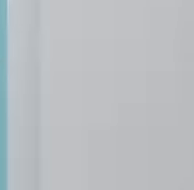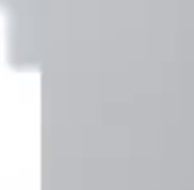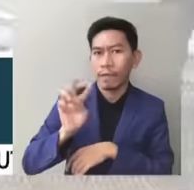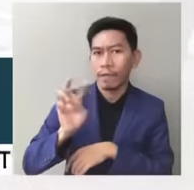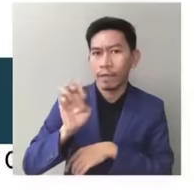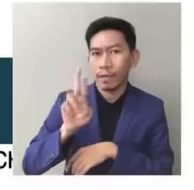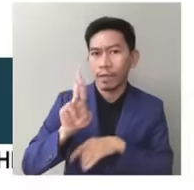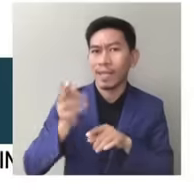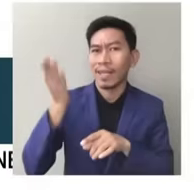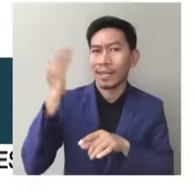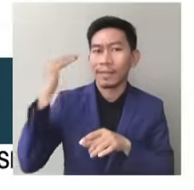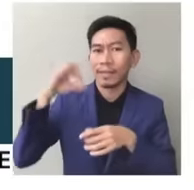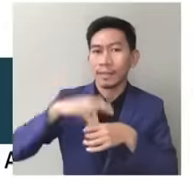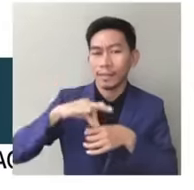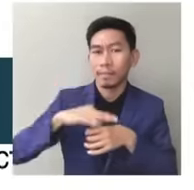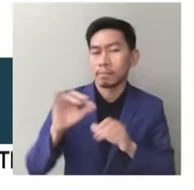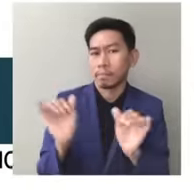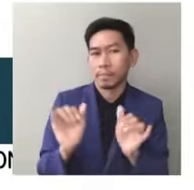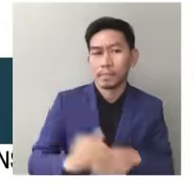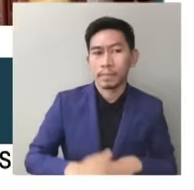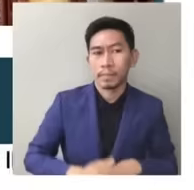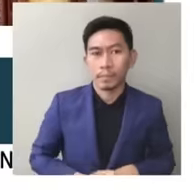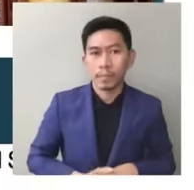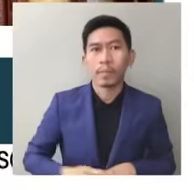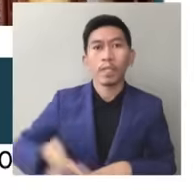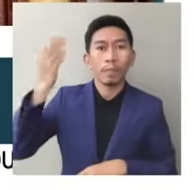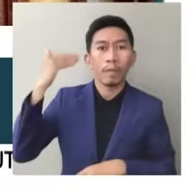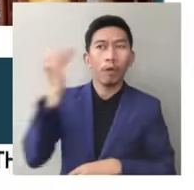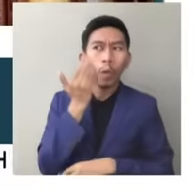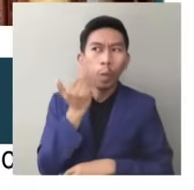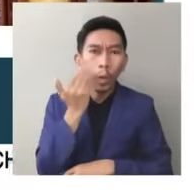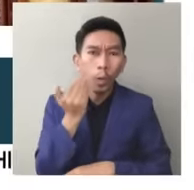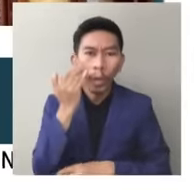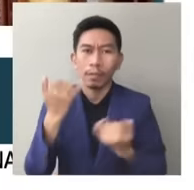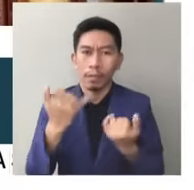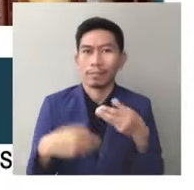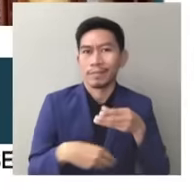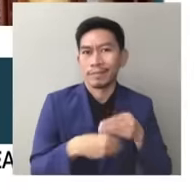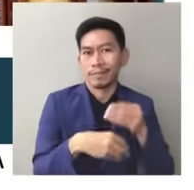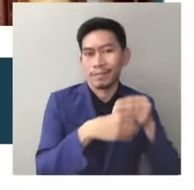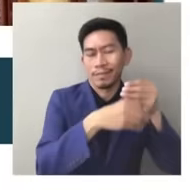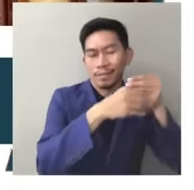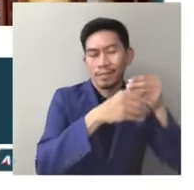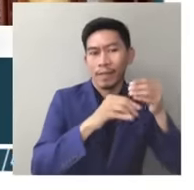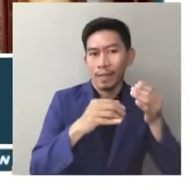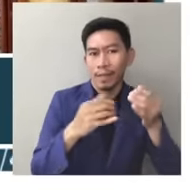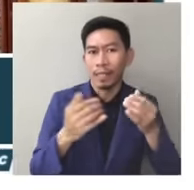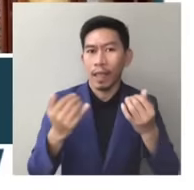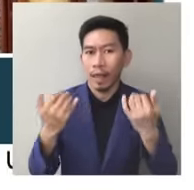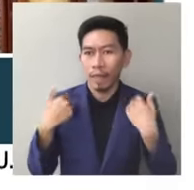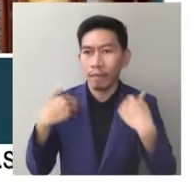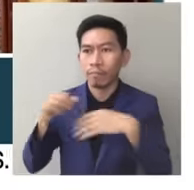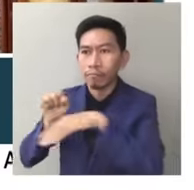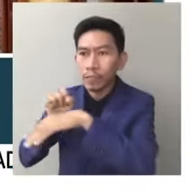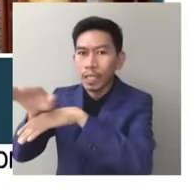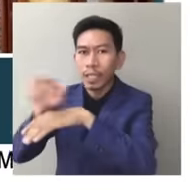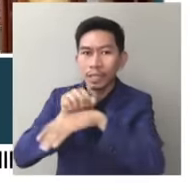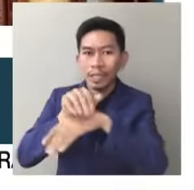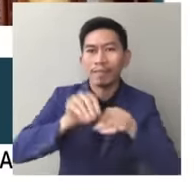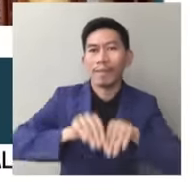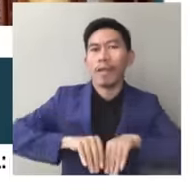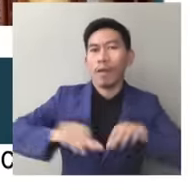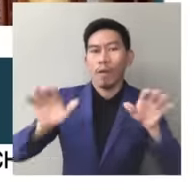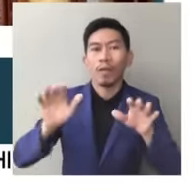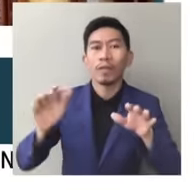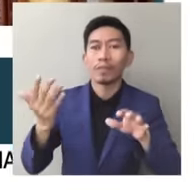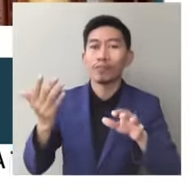Lahat ng mga wala before, nilagay natin lahat ngayon. There will be a send to all feature of this transmission, meaning to say there